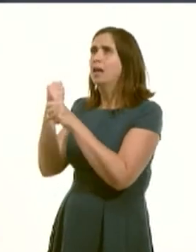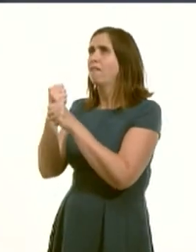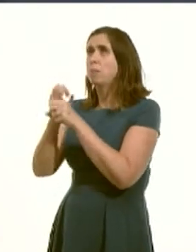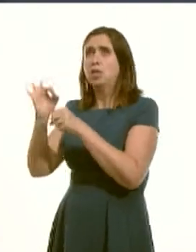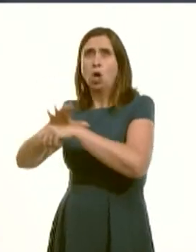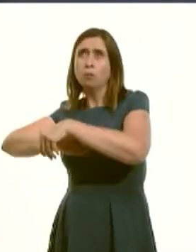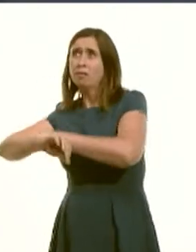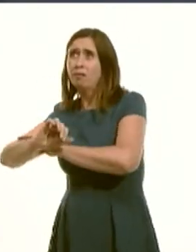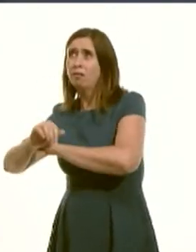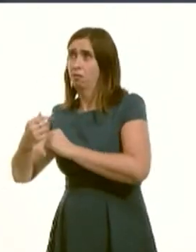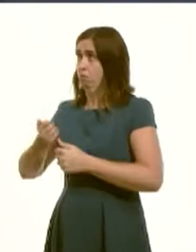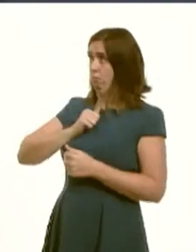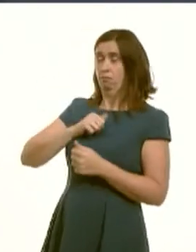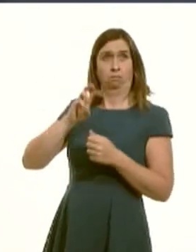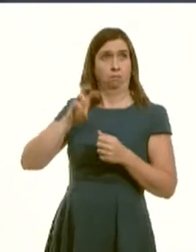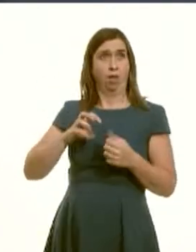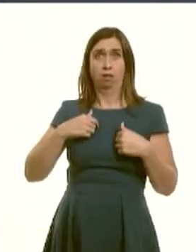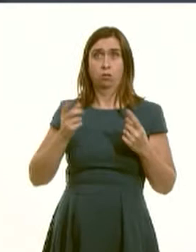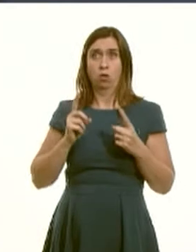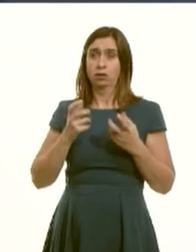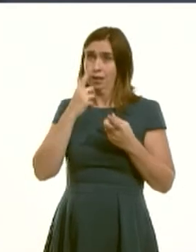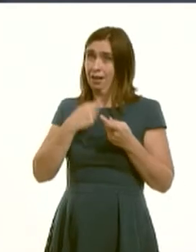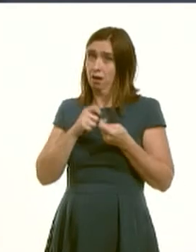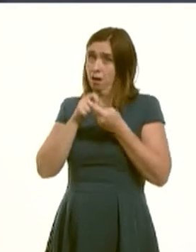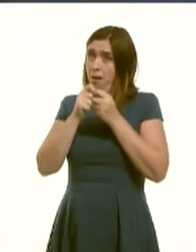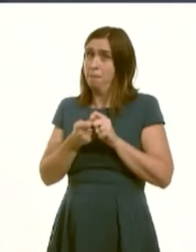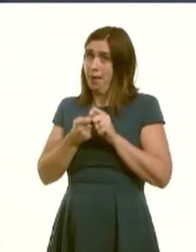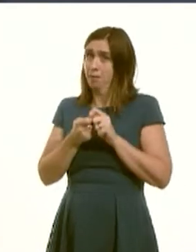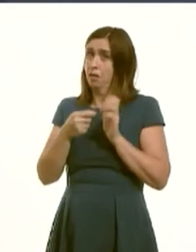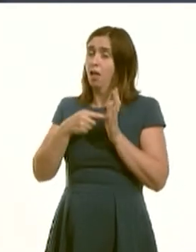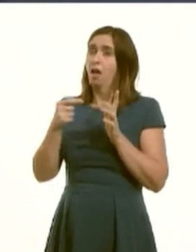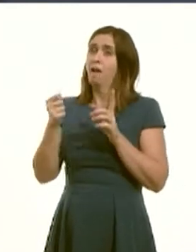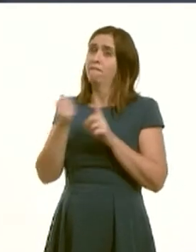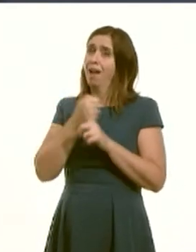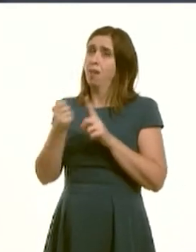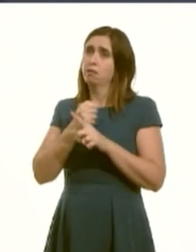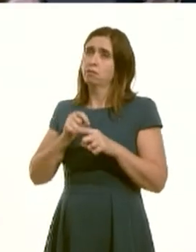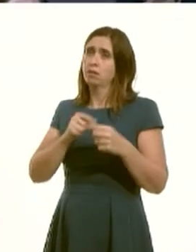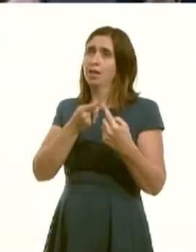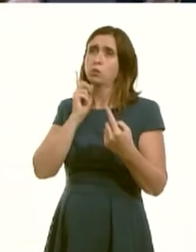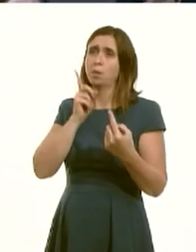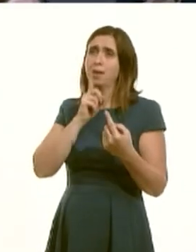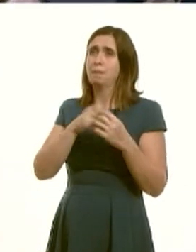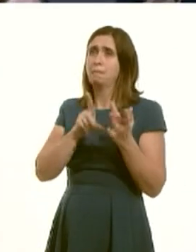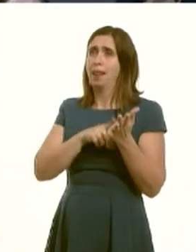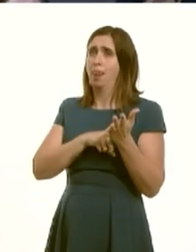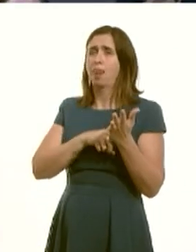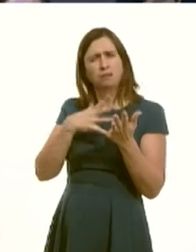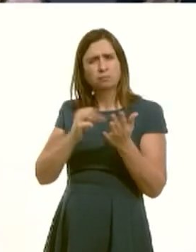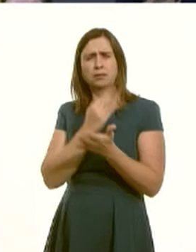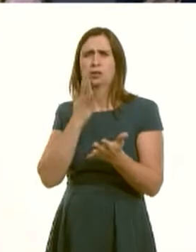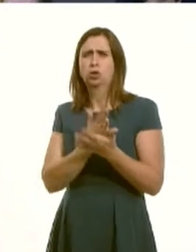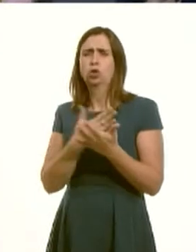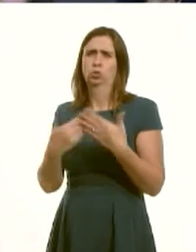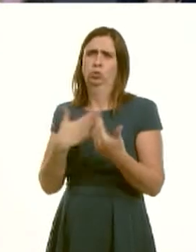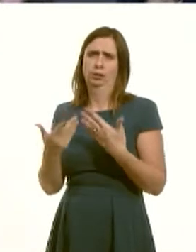what could be done, for example, to amend the Violence Against Women Bill ensure that this is